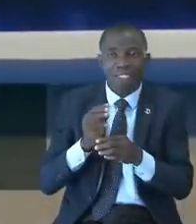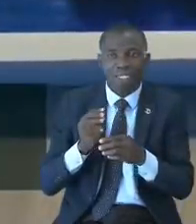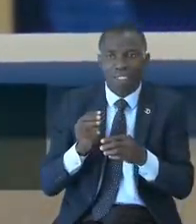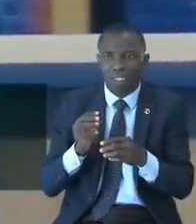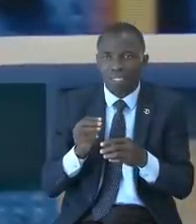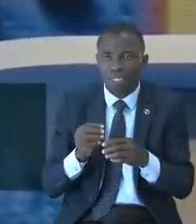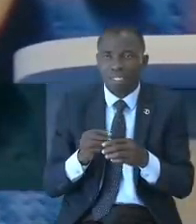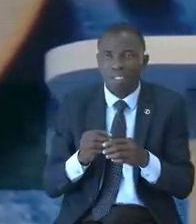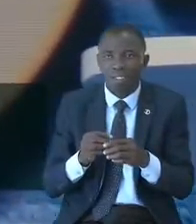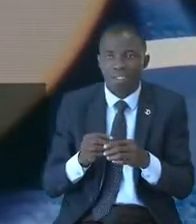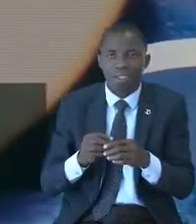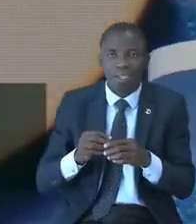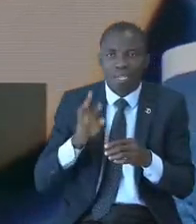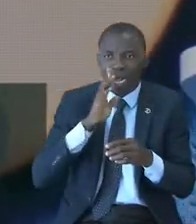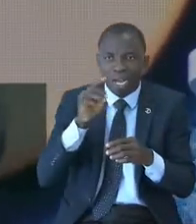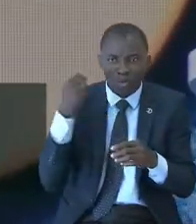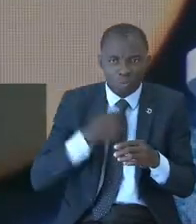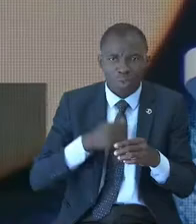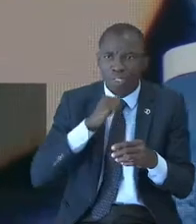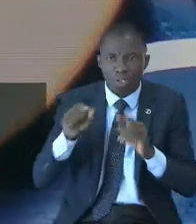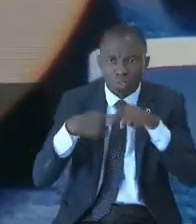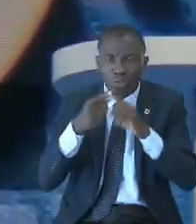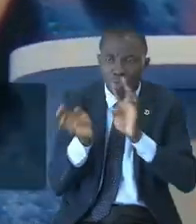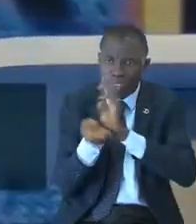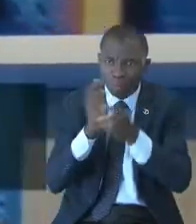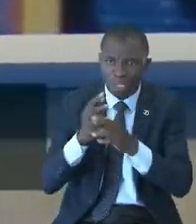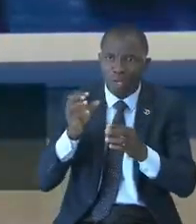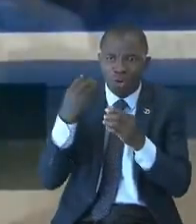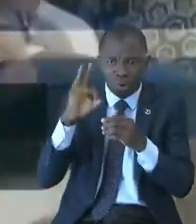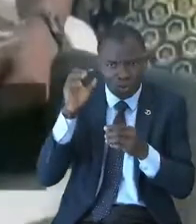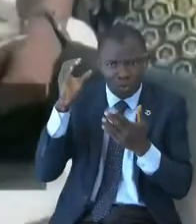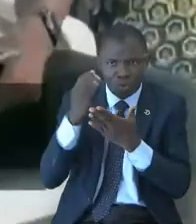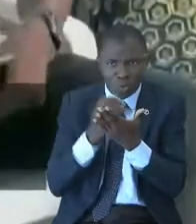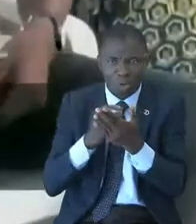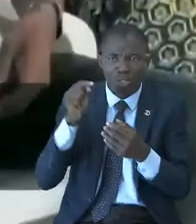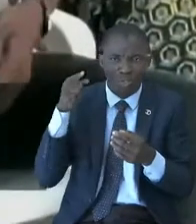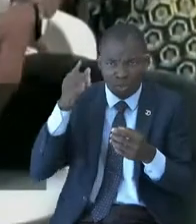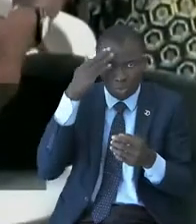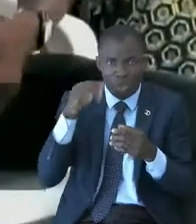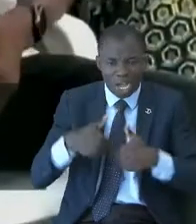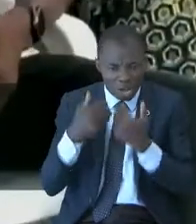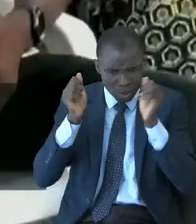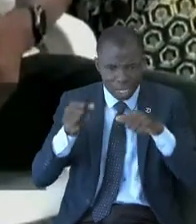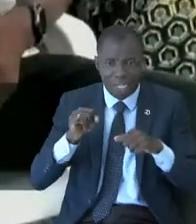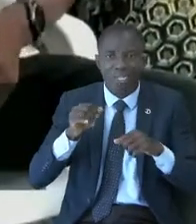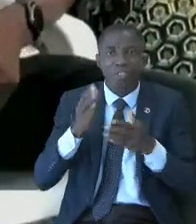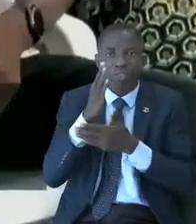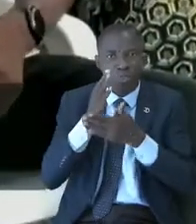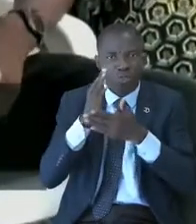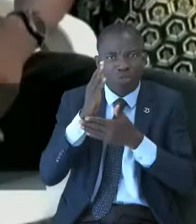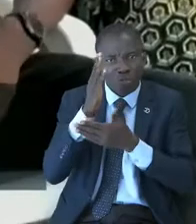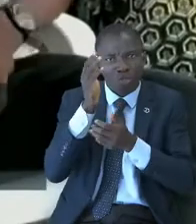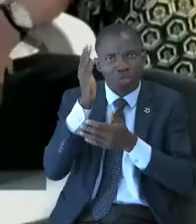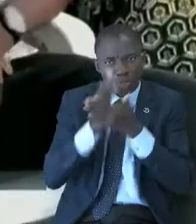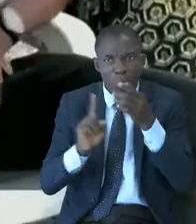how to repent. Of course you know. It says, now how does somebody repent? You're